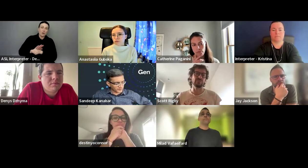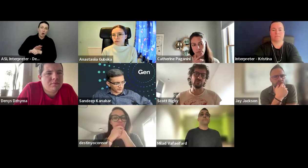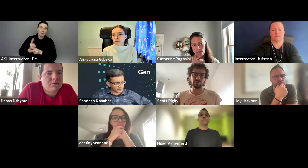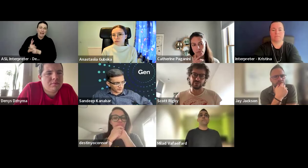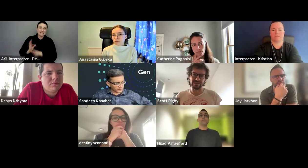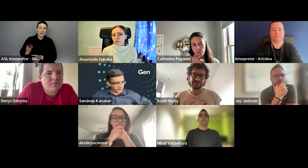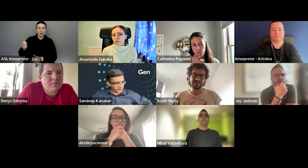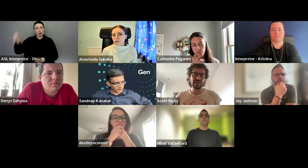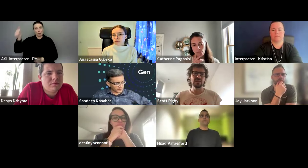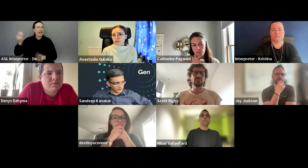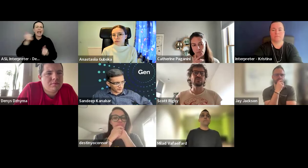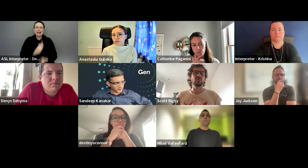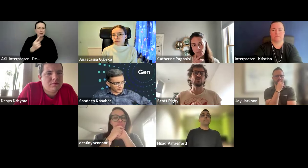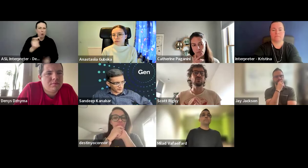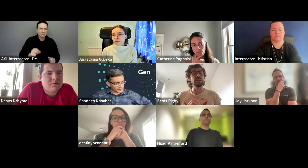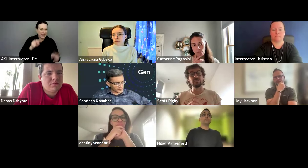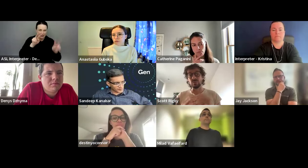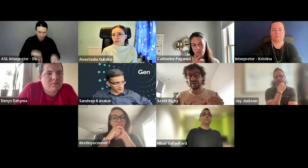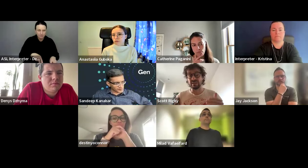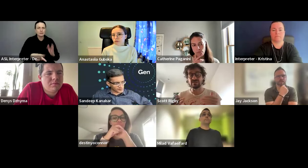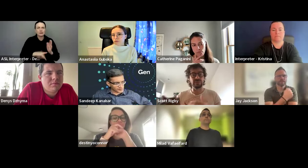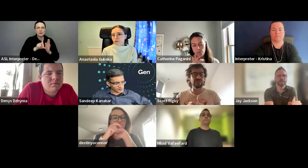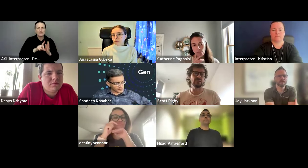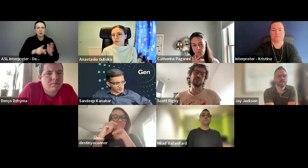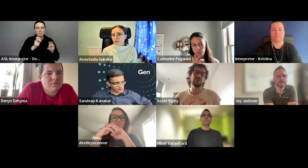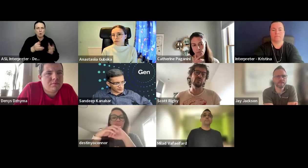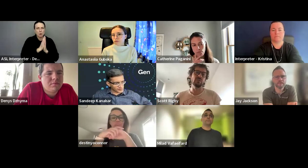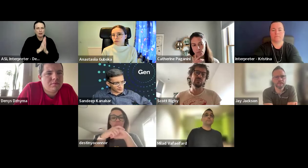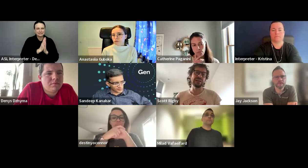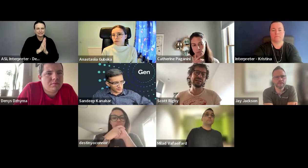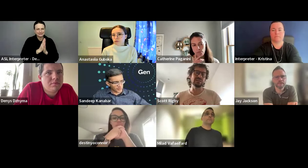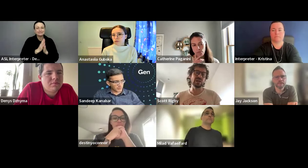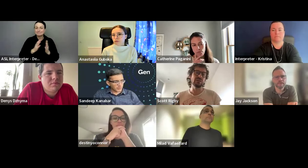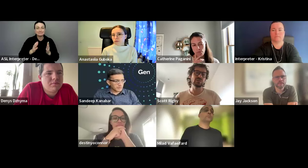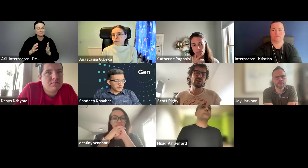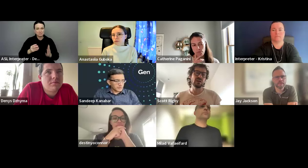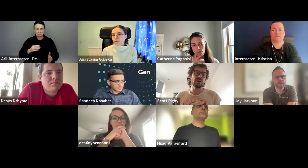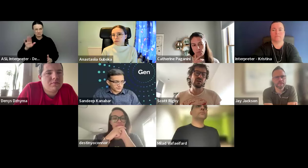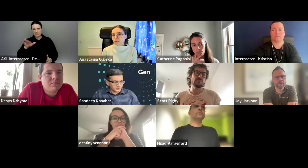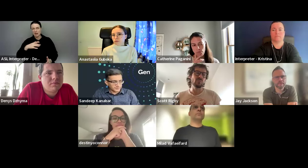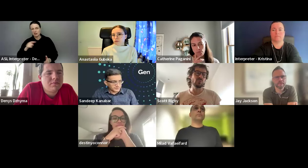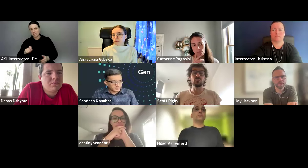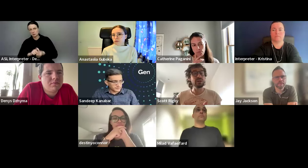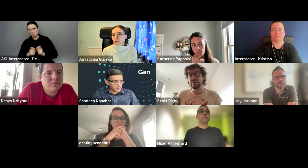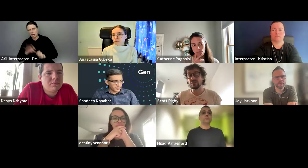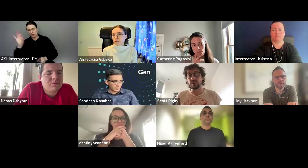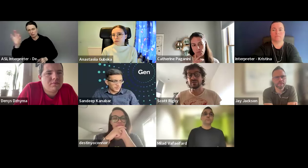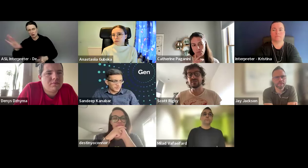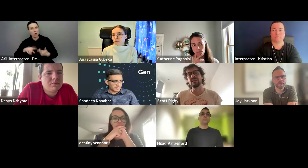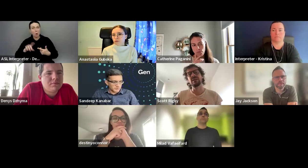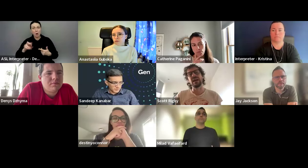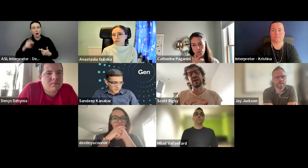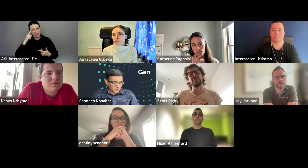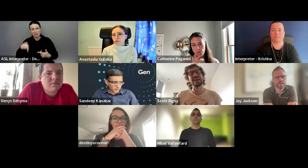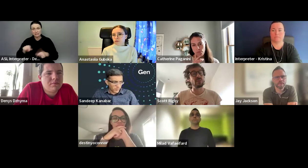anyone can review pull requests. So you can give your opinions on things that you think feel may need to change, or what you think